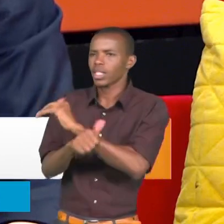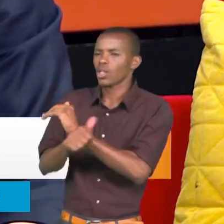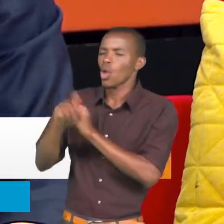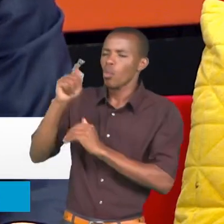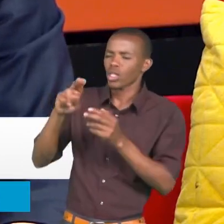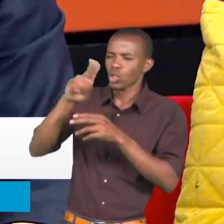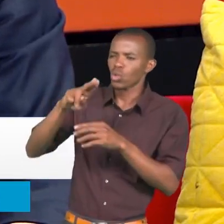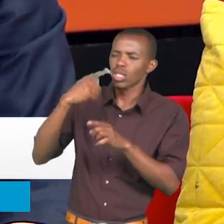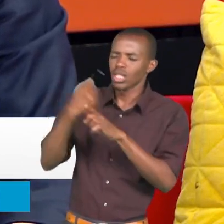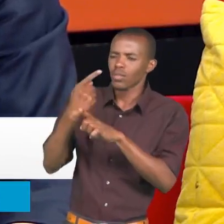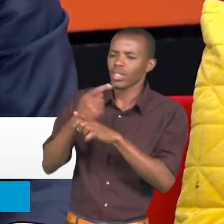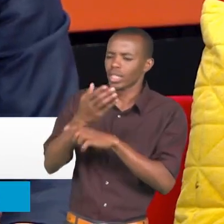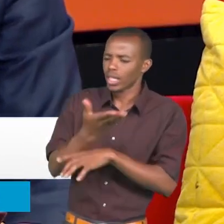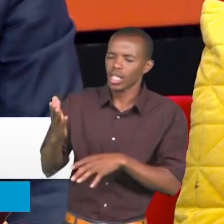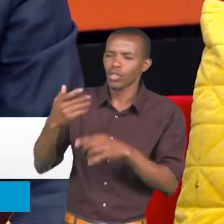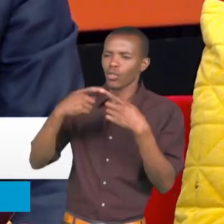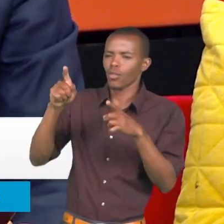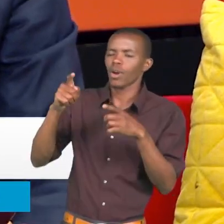many things for your safety. Now,